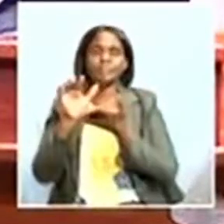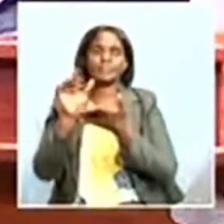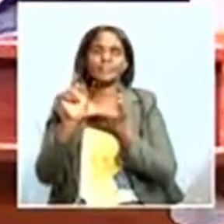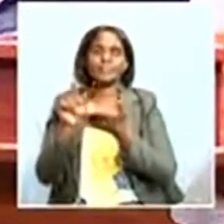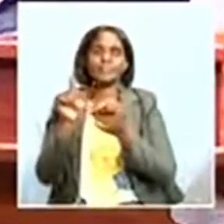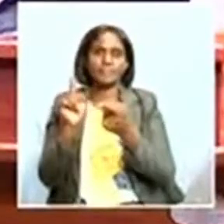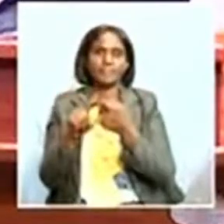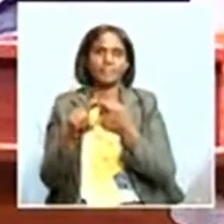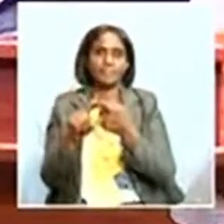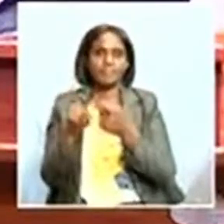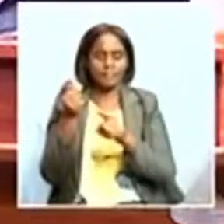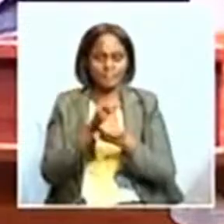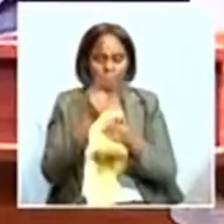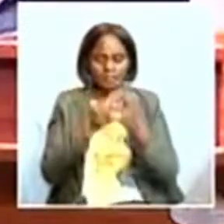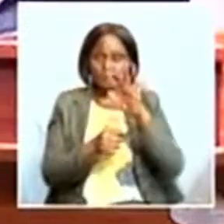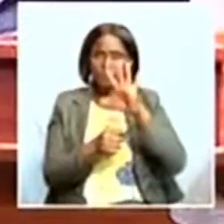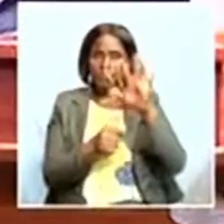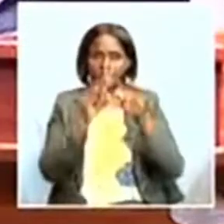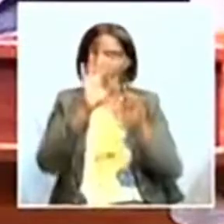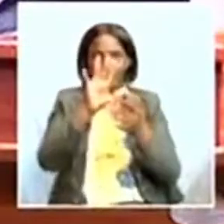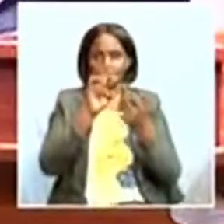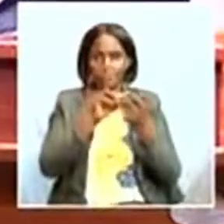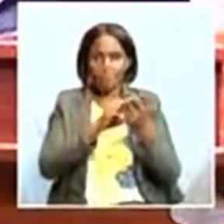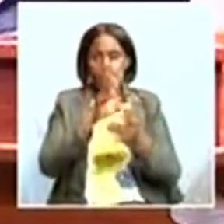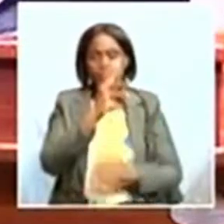allocation from